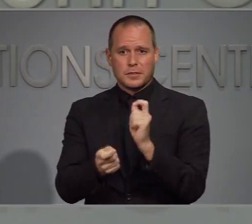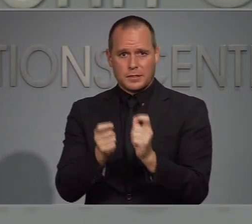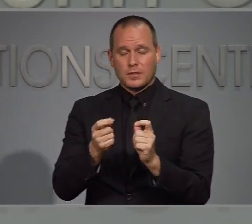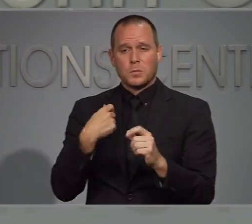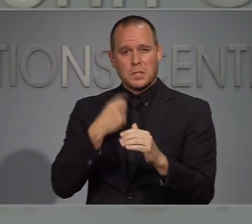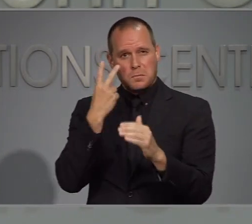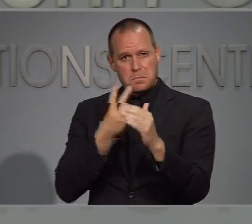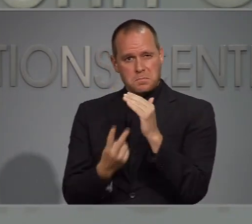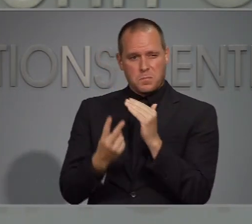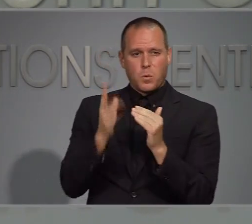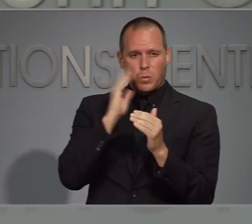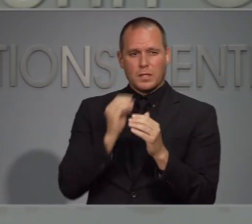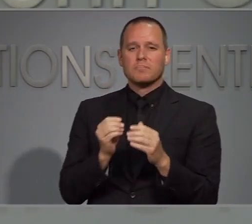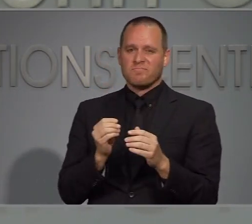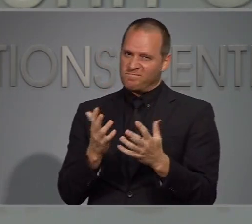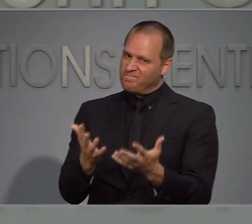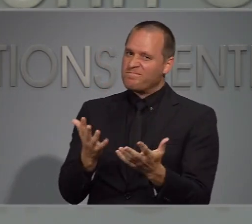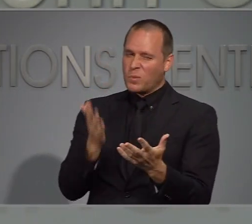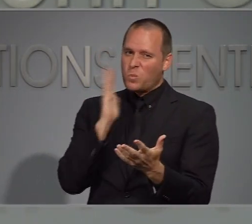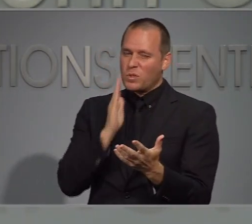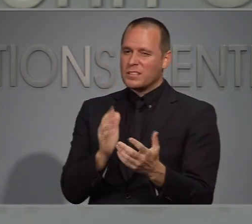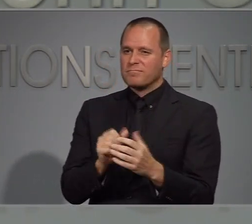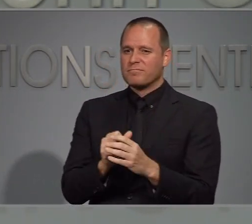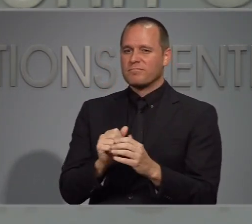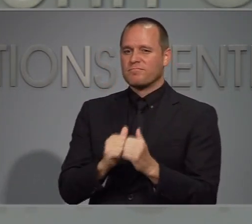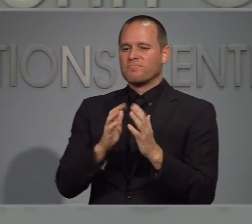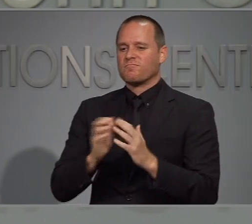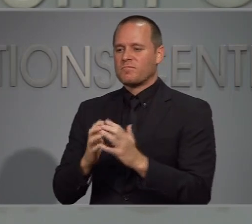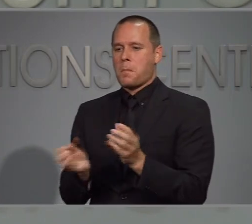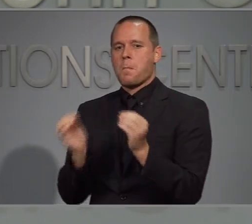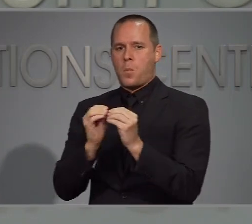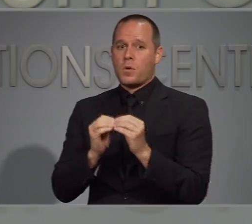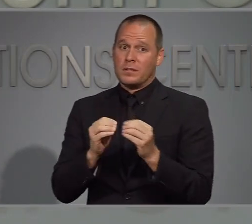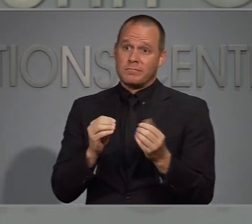number will grow, I'm sure, throughout the day.